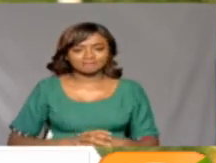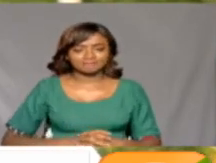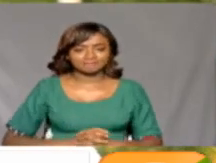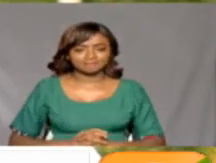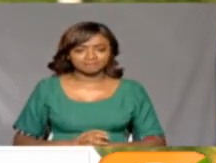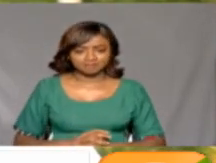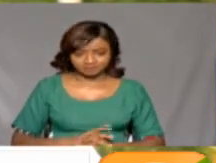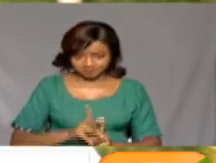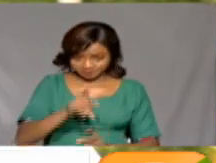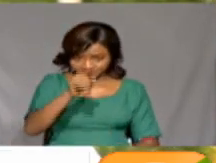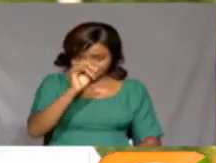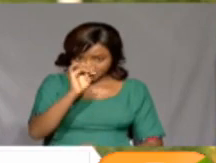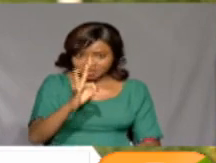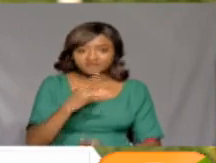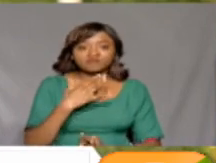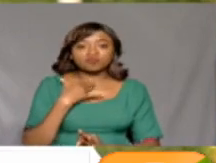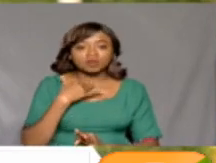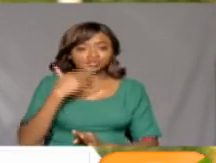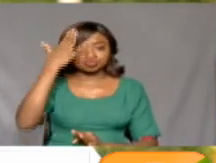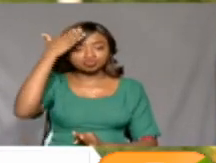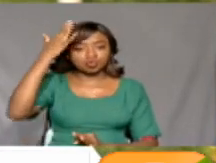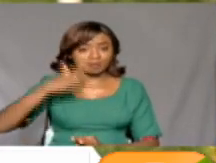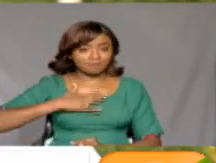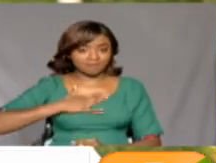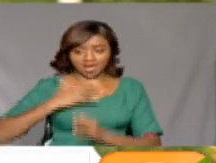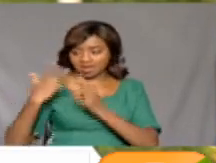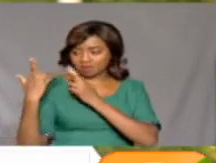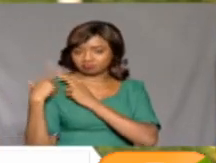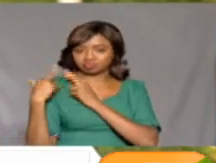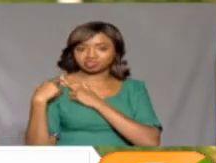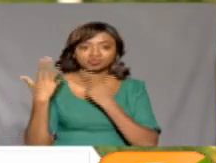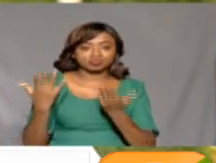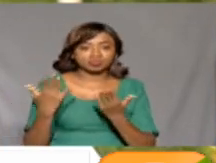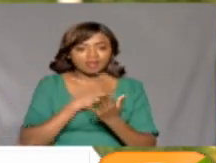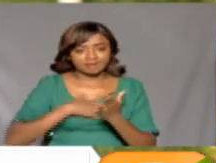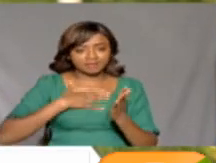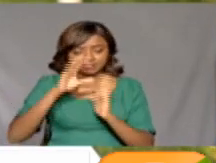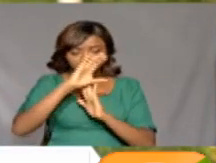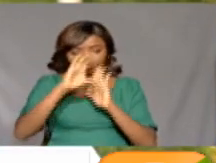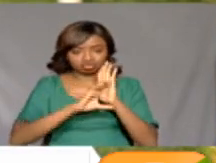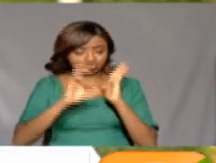If you want to know my role, go read the Constitution.